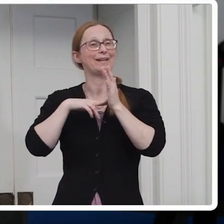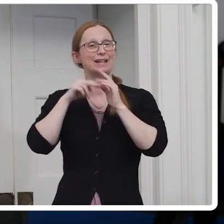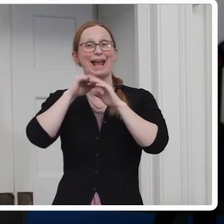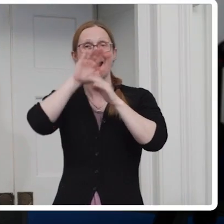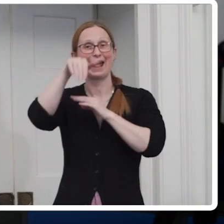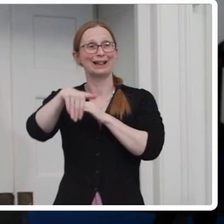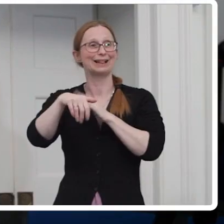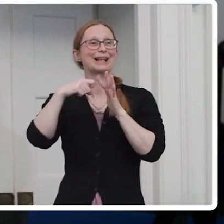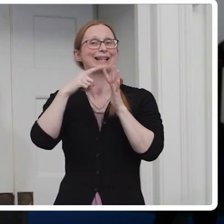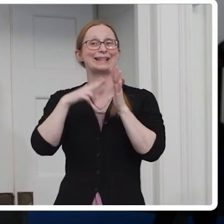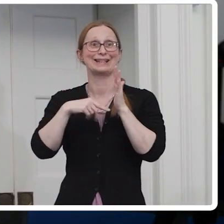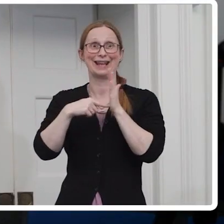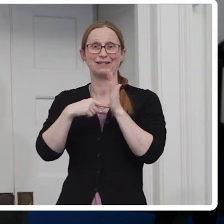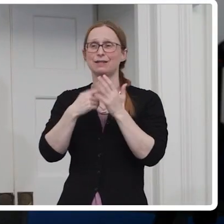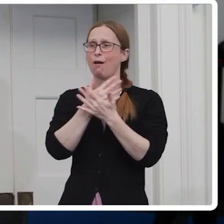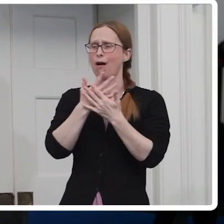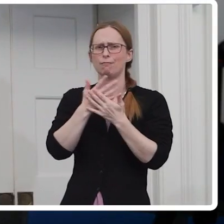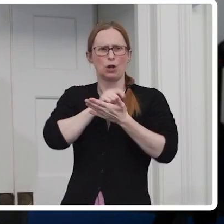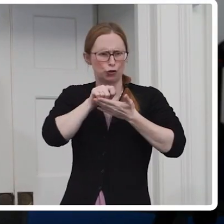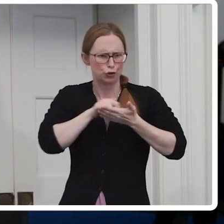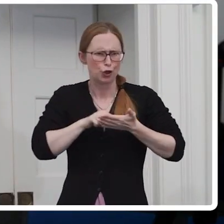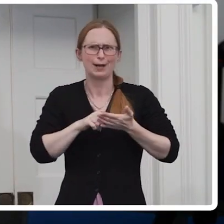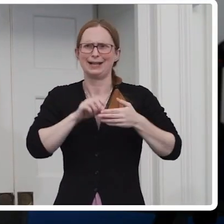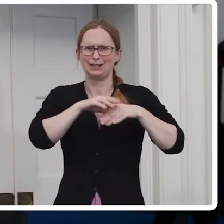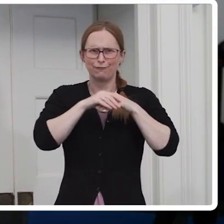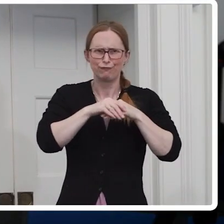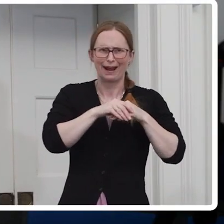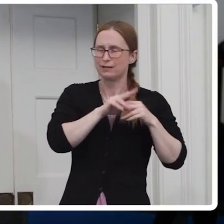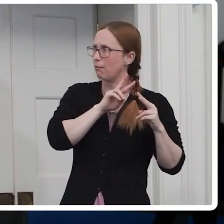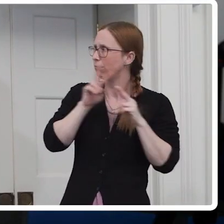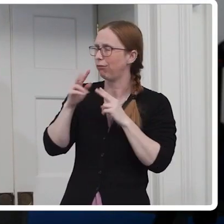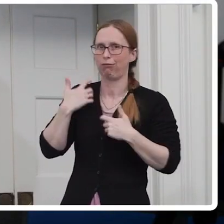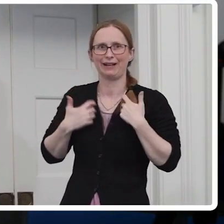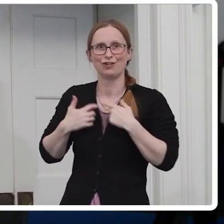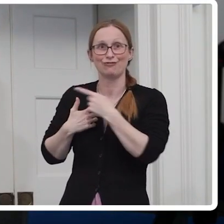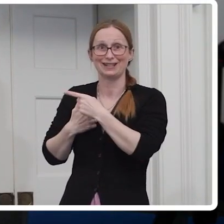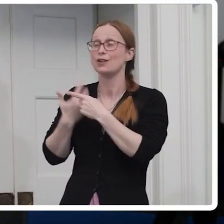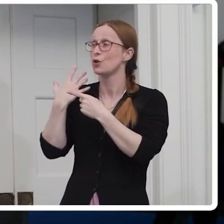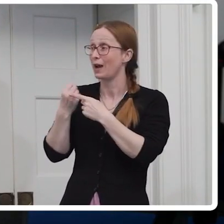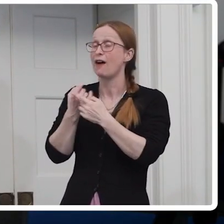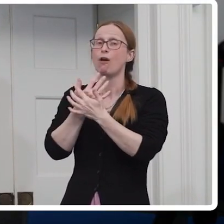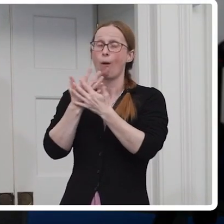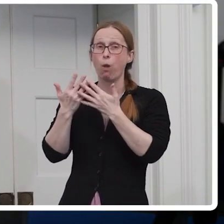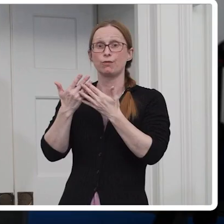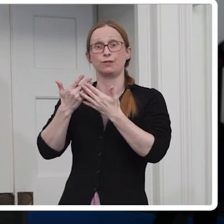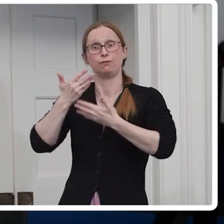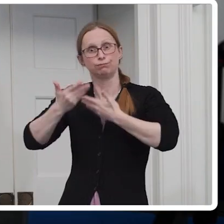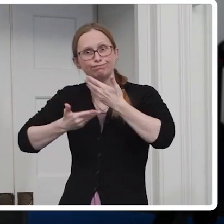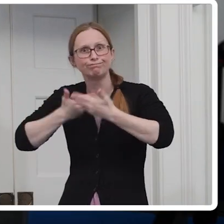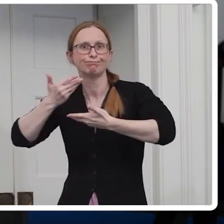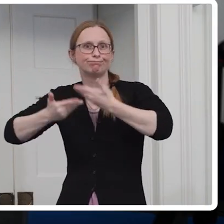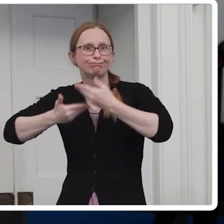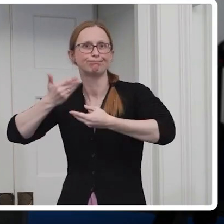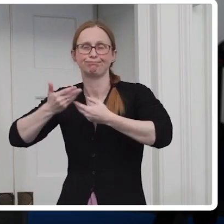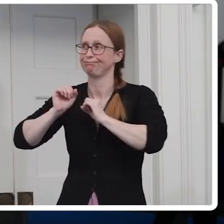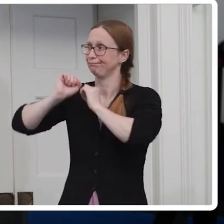Kent really did capture the interest of journalists and friends at the time. So we do have some really evocative